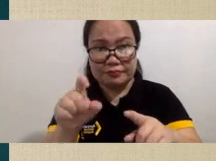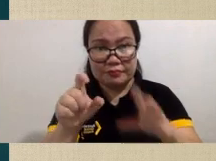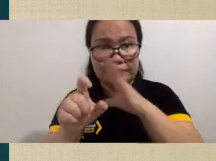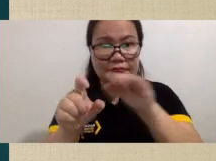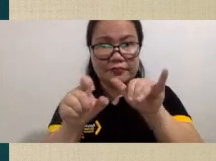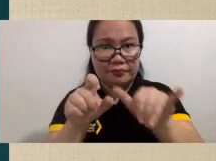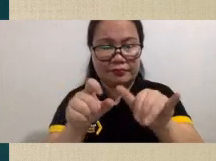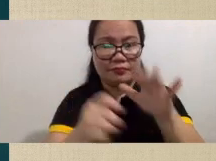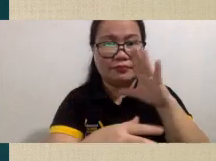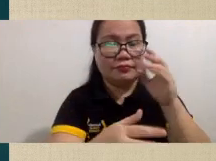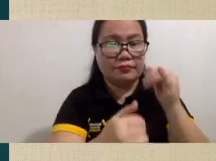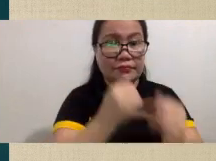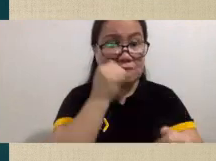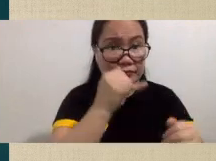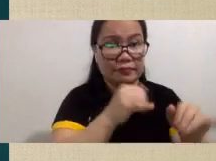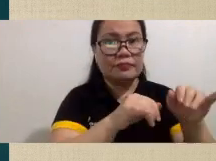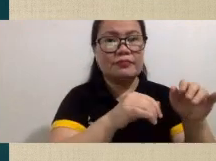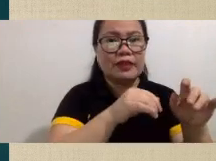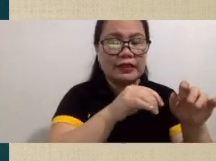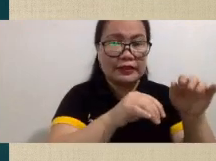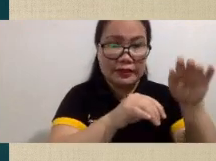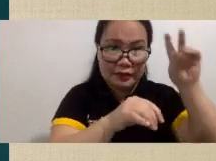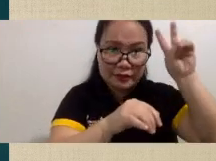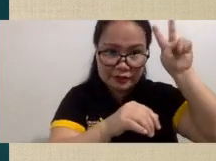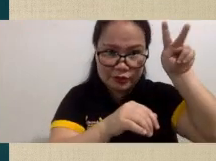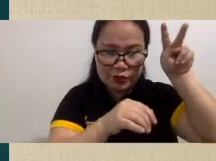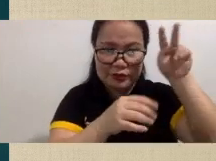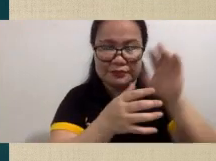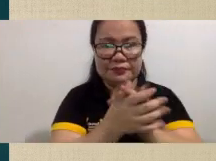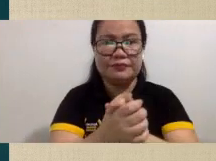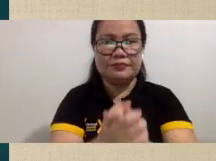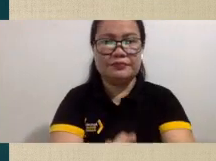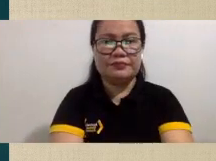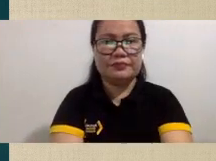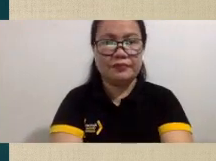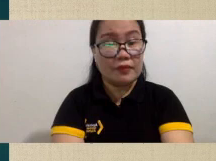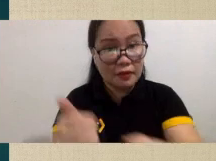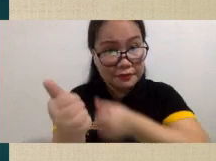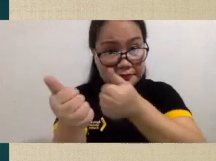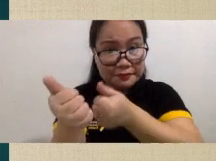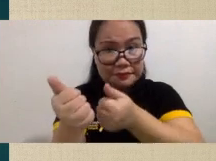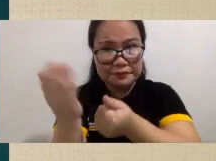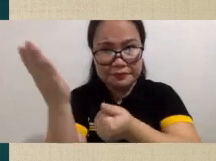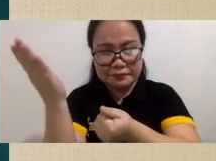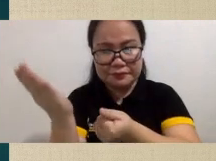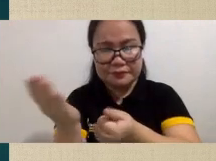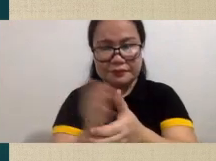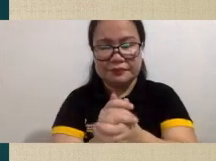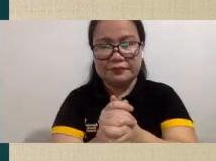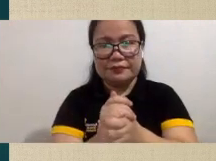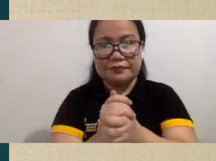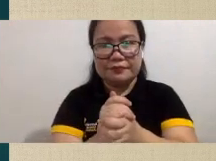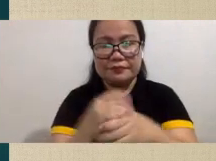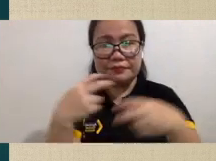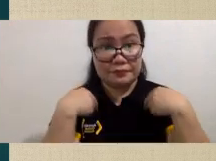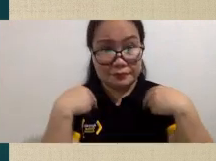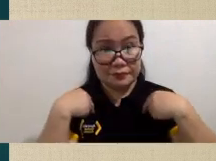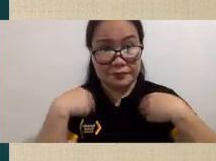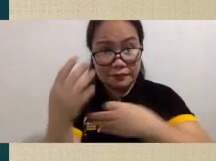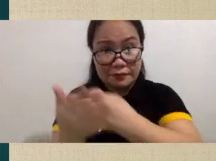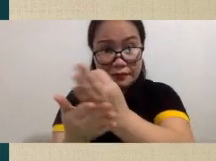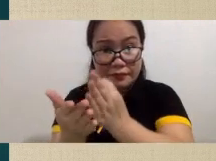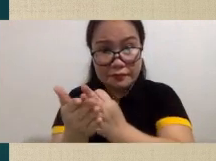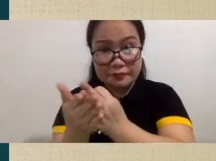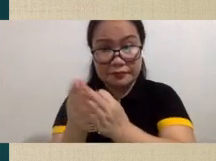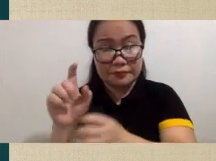square ulit natin yung last term. Okay, you just have to follow this format or form. Okay, so